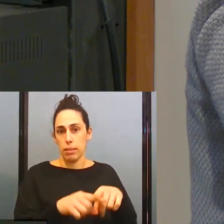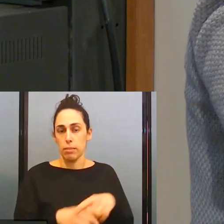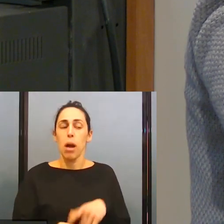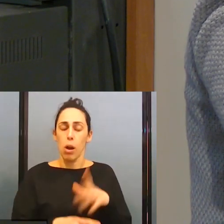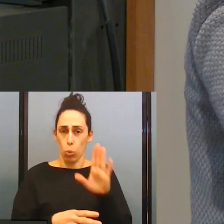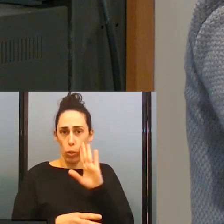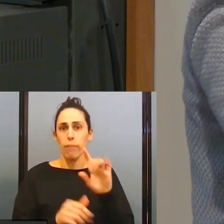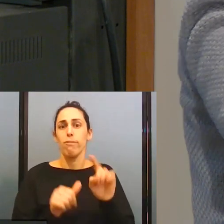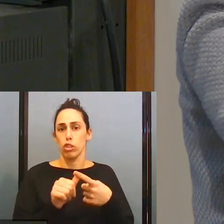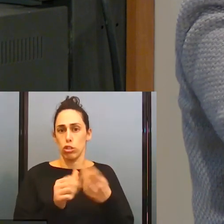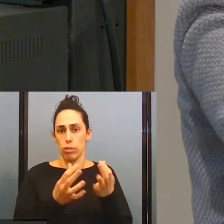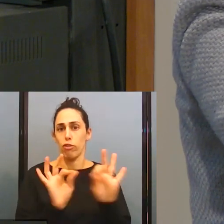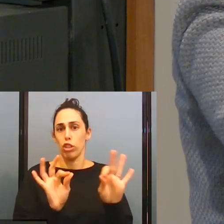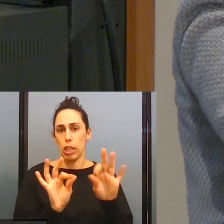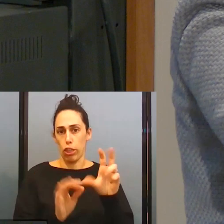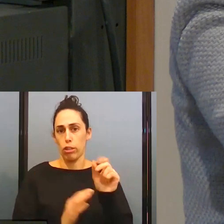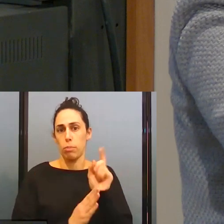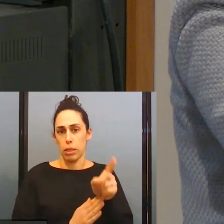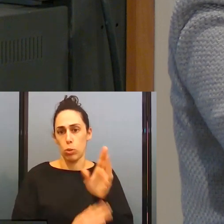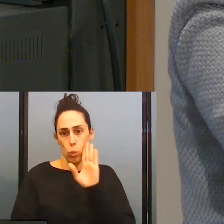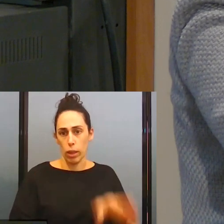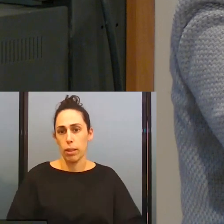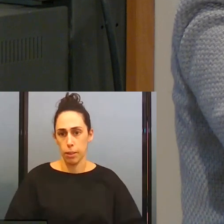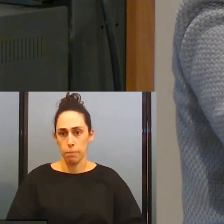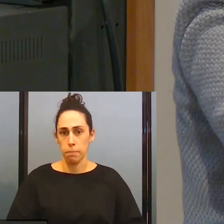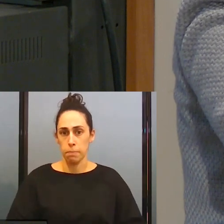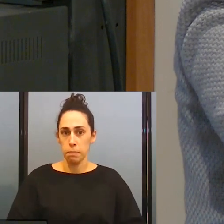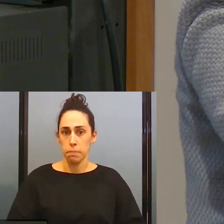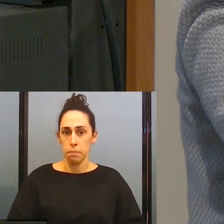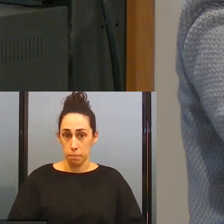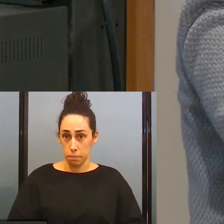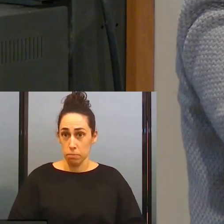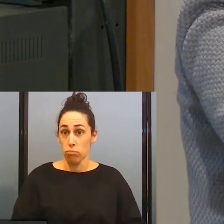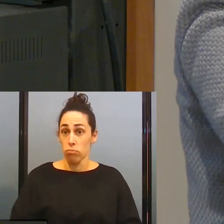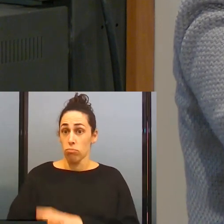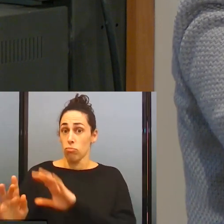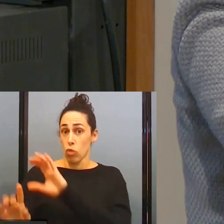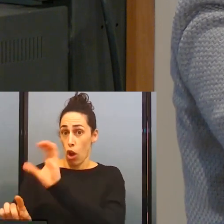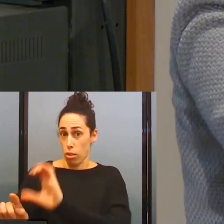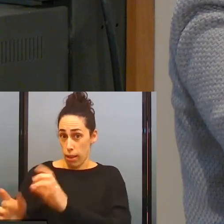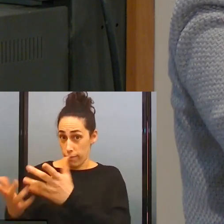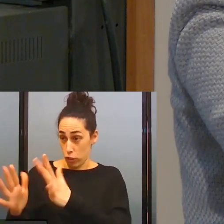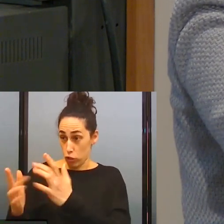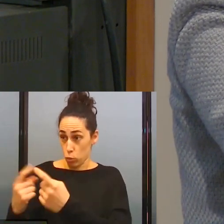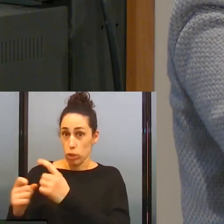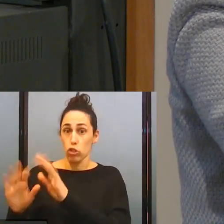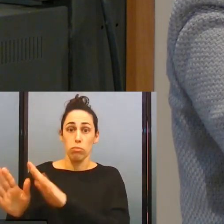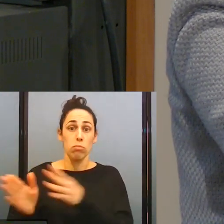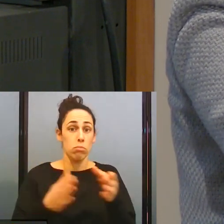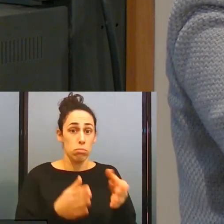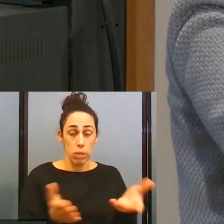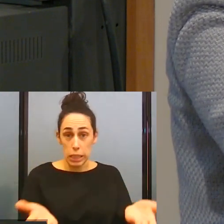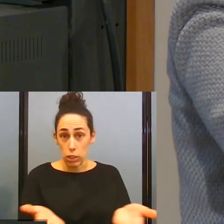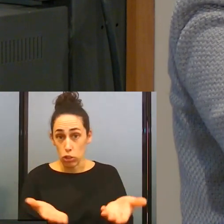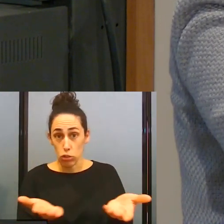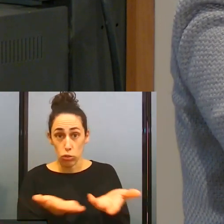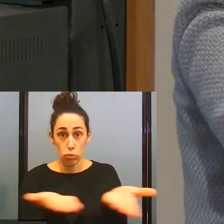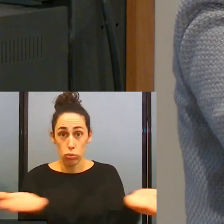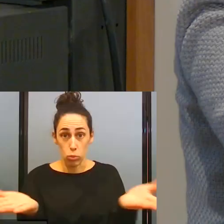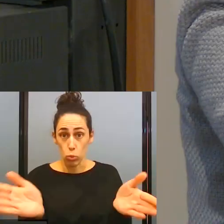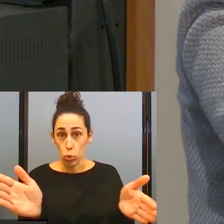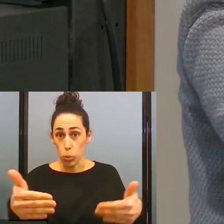Okay, those are all the online questions. Are there any questions in this room for me or for Esther or Sarah?